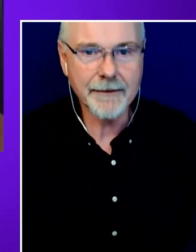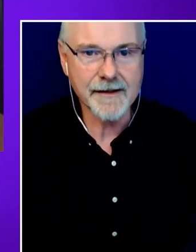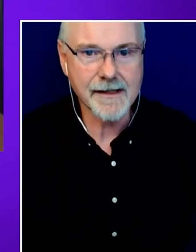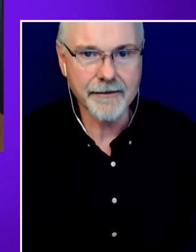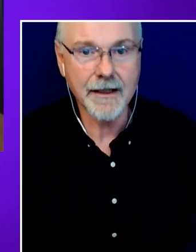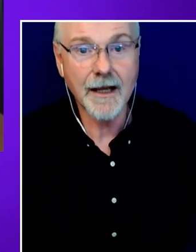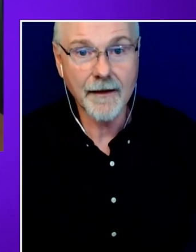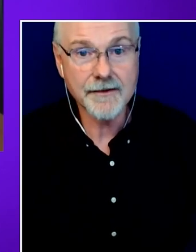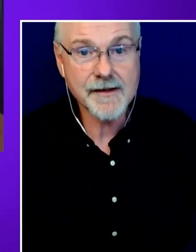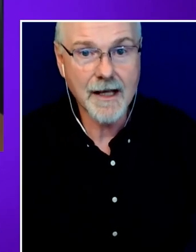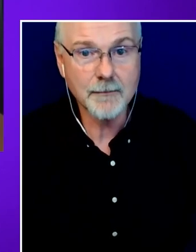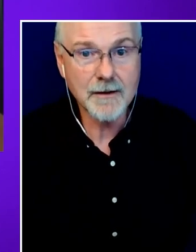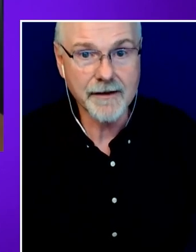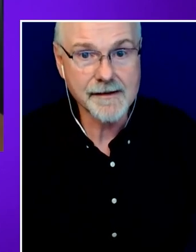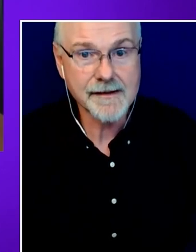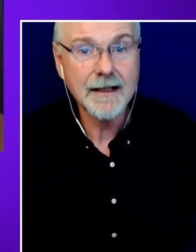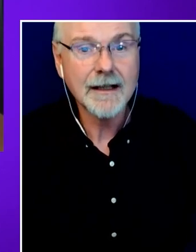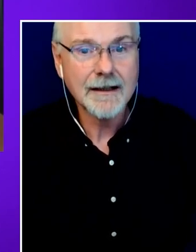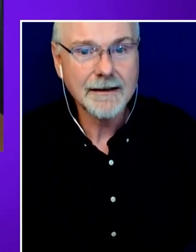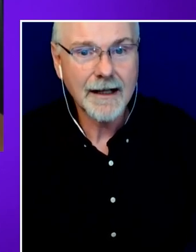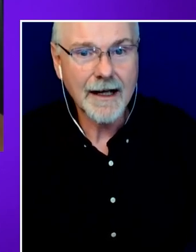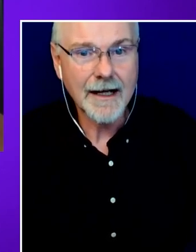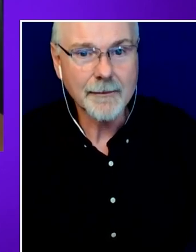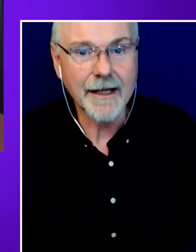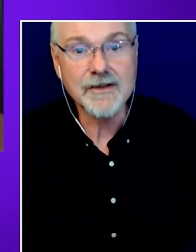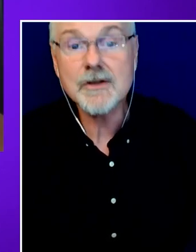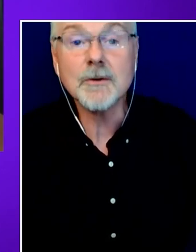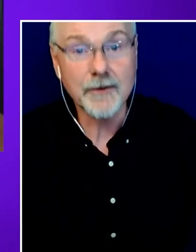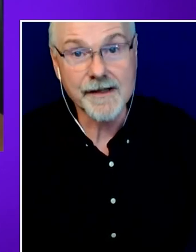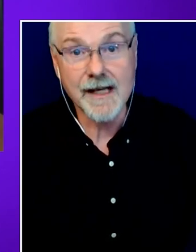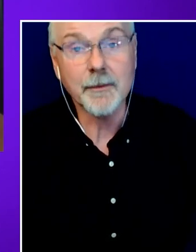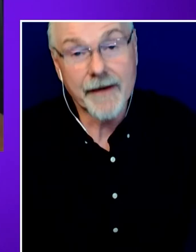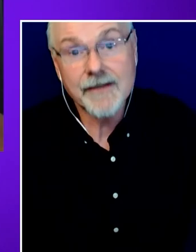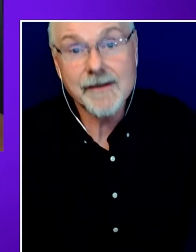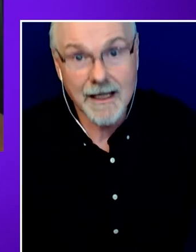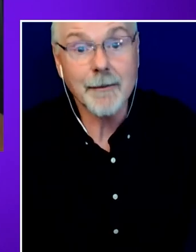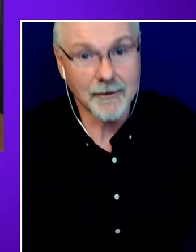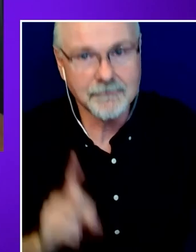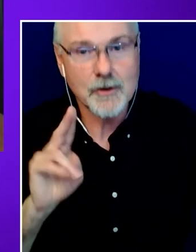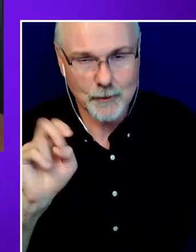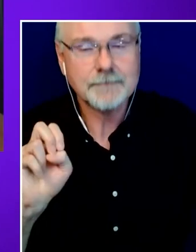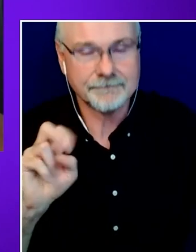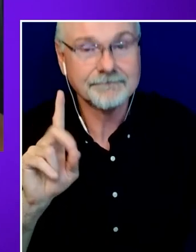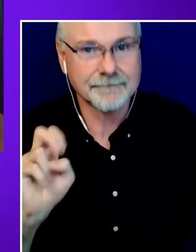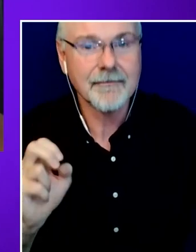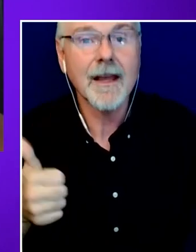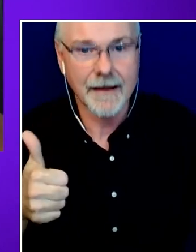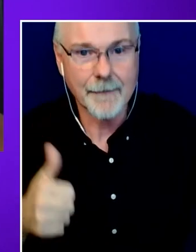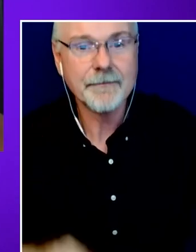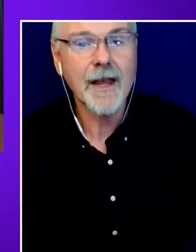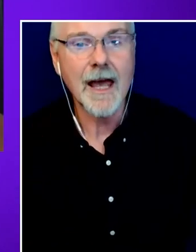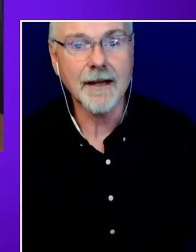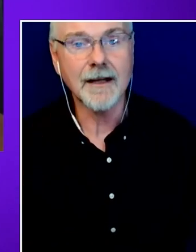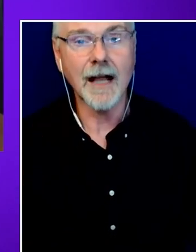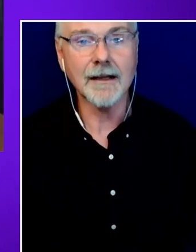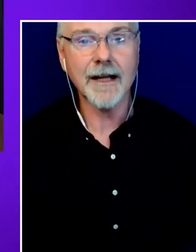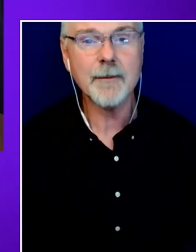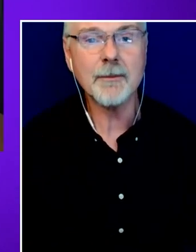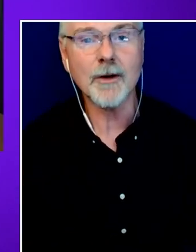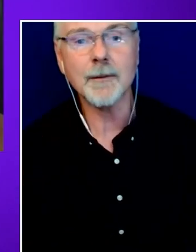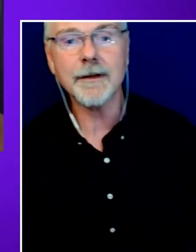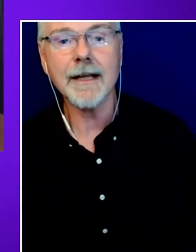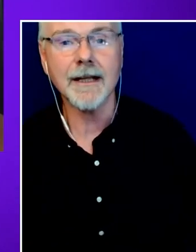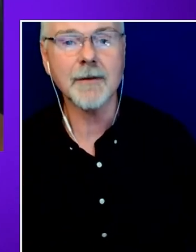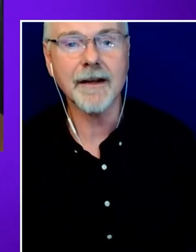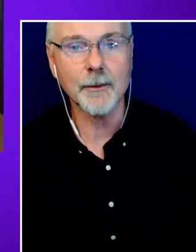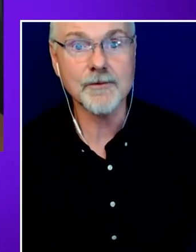understand the benefits of it, and they understand movies. Like Dune, for example, that just came out. Yeah. And a lot of